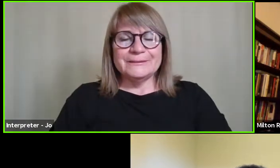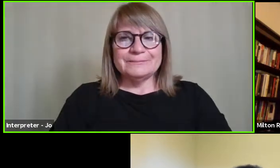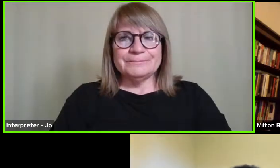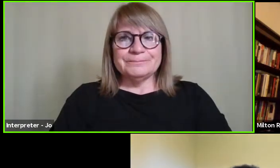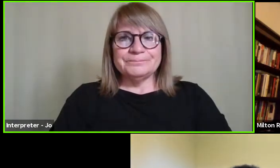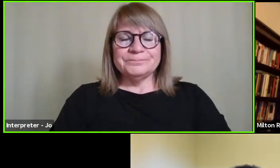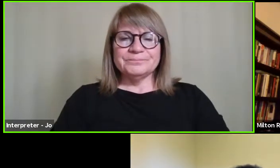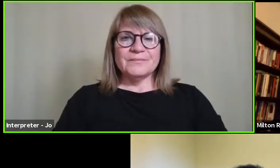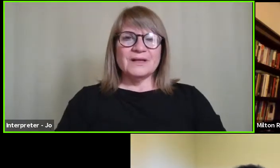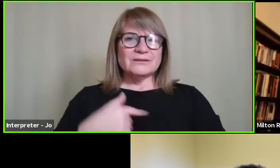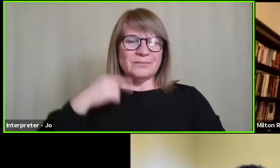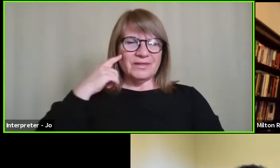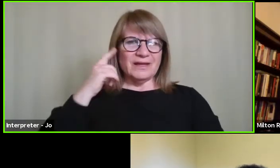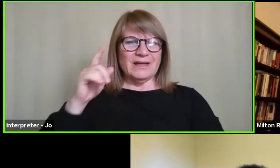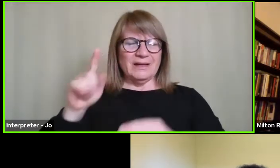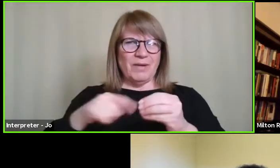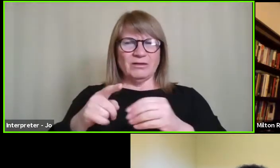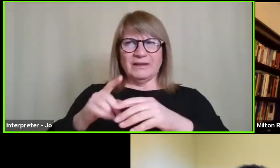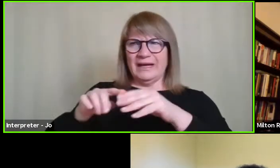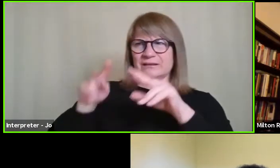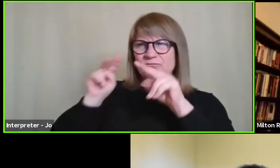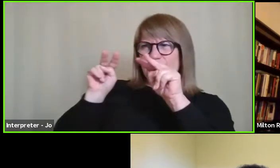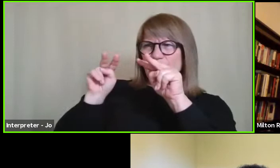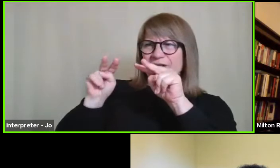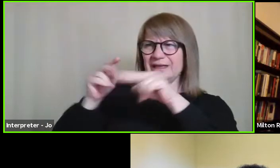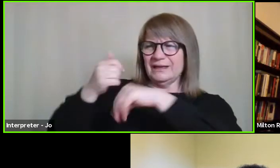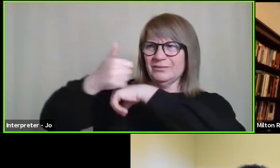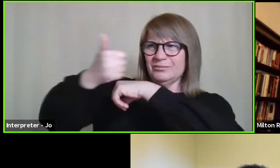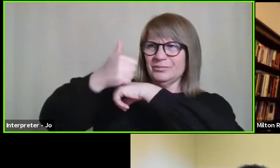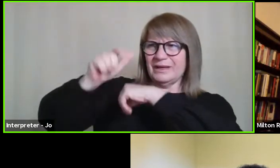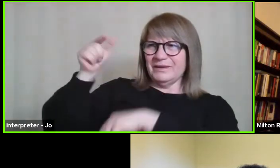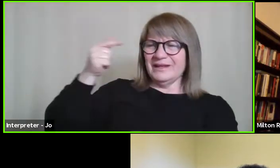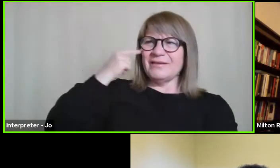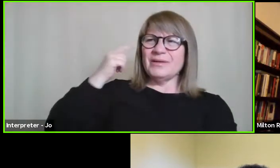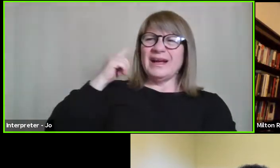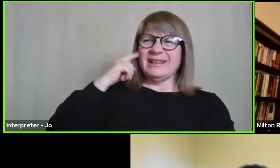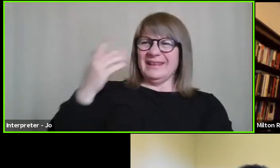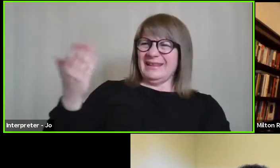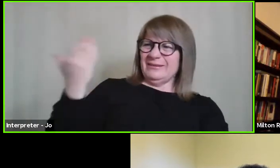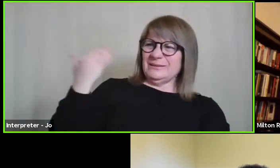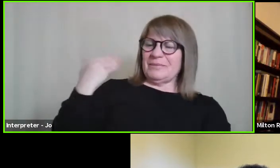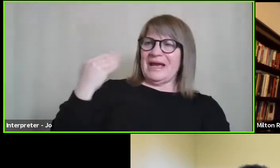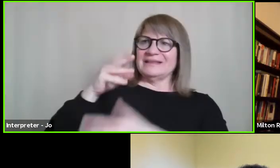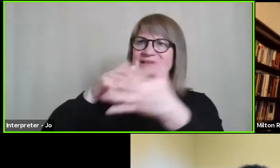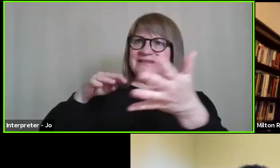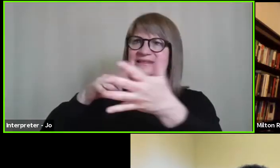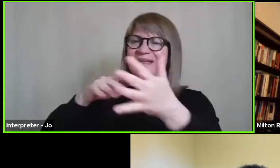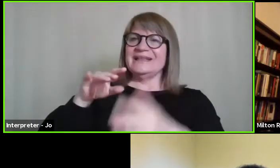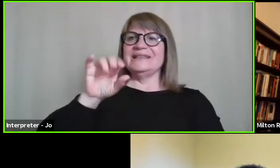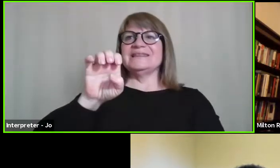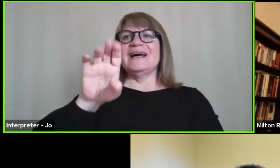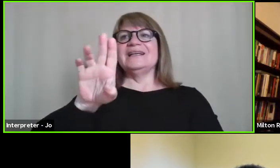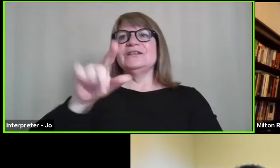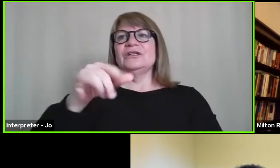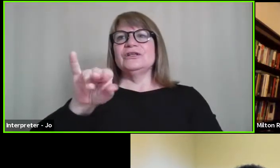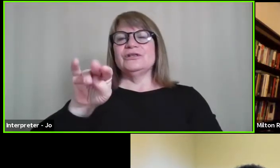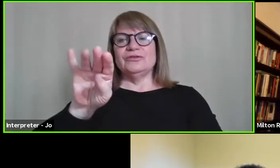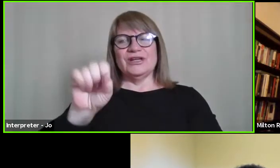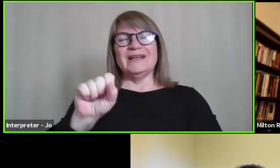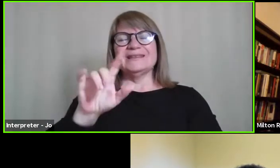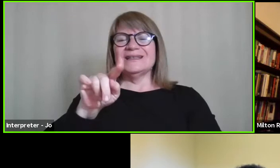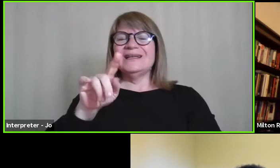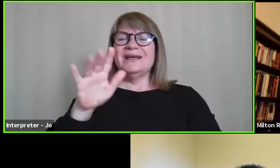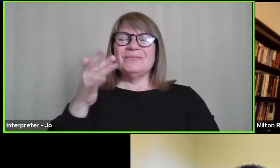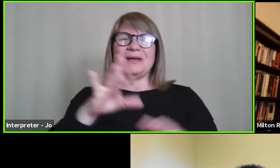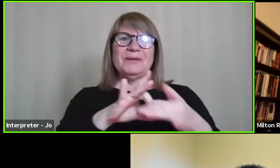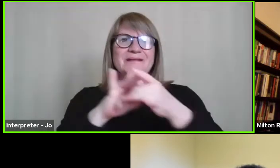somewhat of a hangover from the earlier studies on eugenics which were particularly focused on um that of nazi germany may have